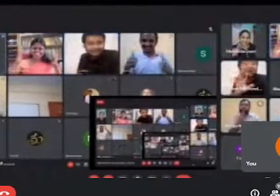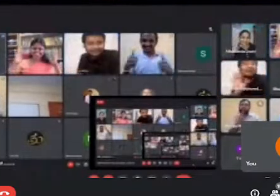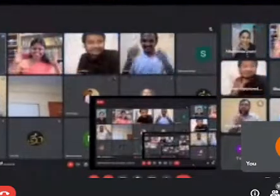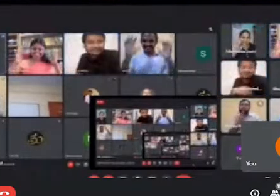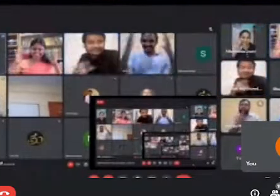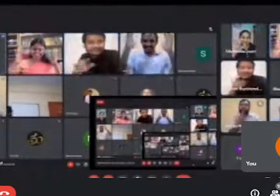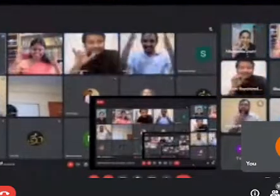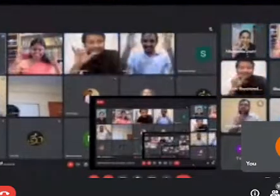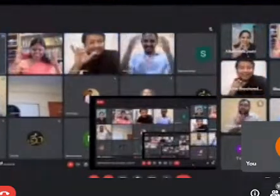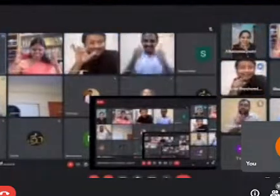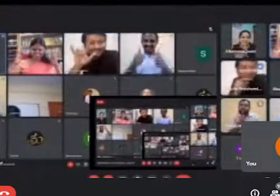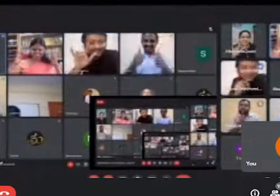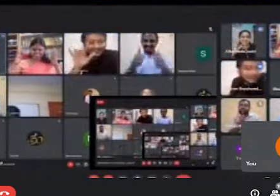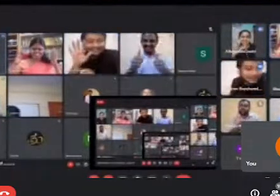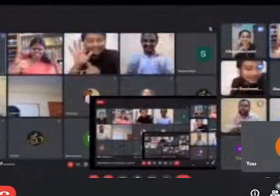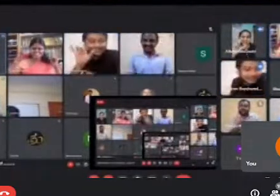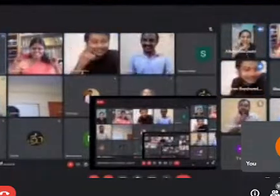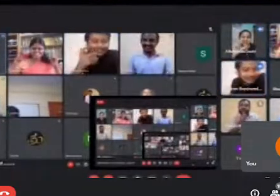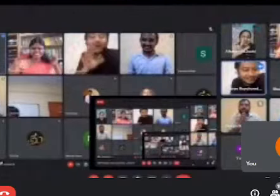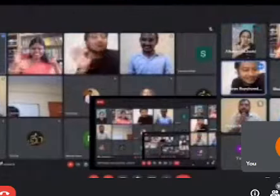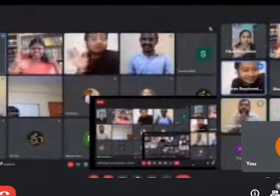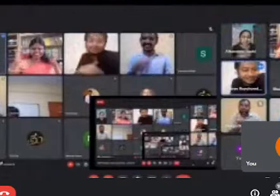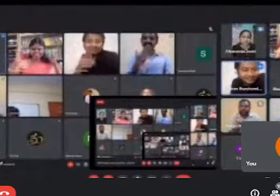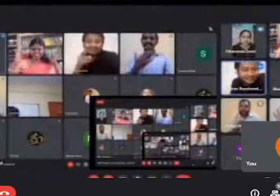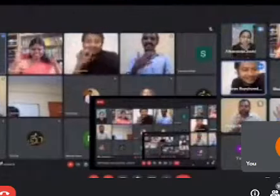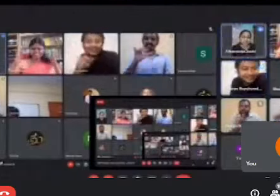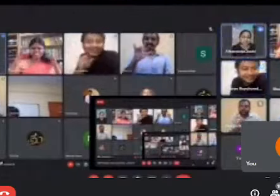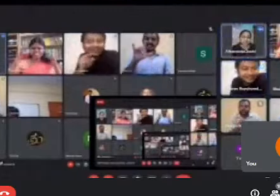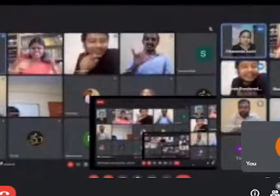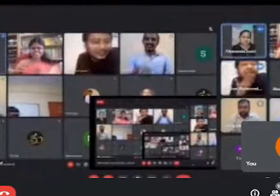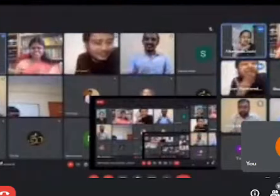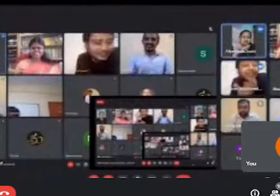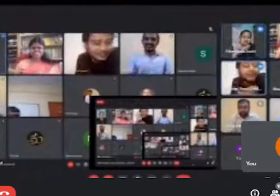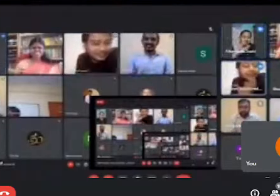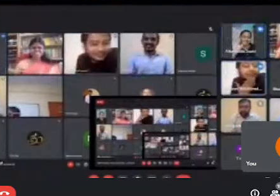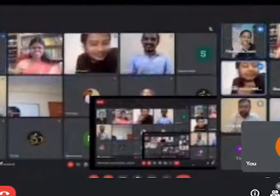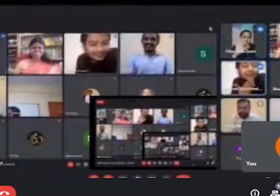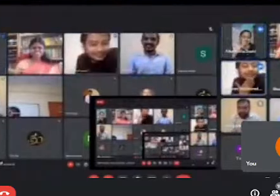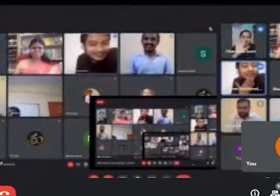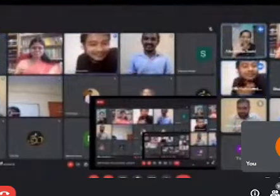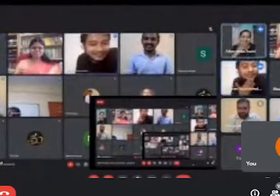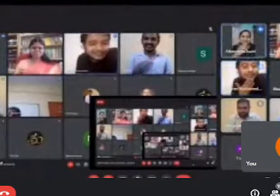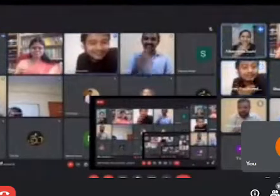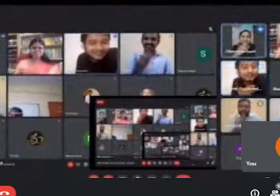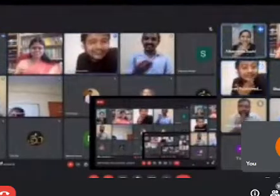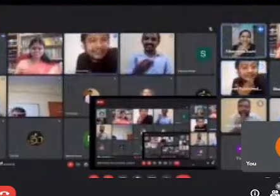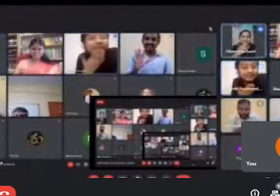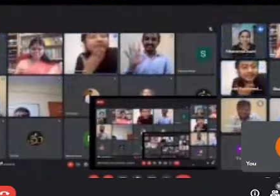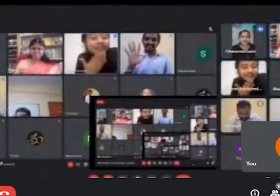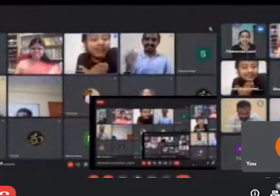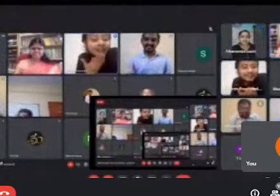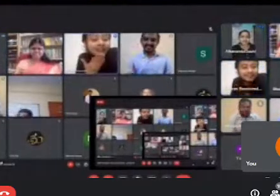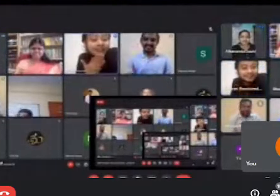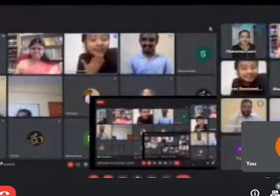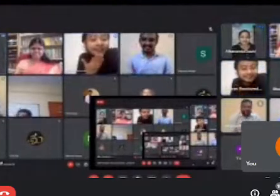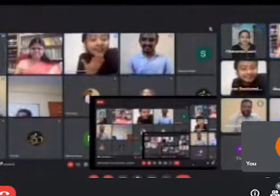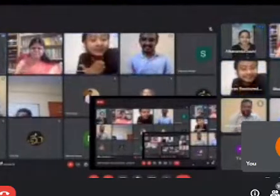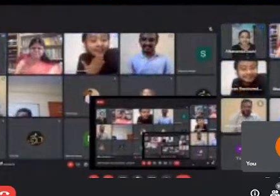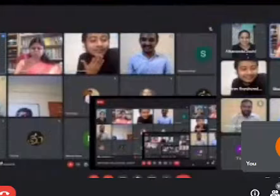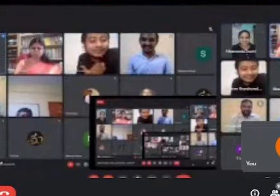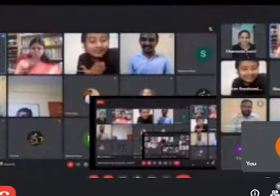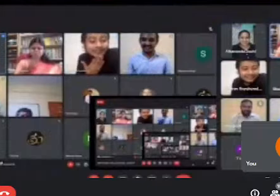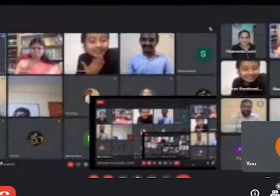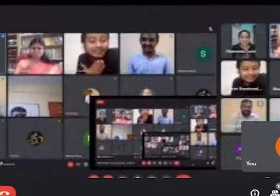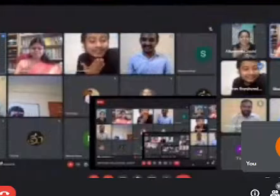Okay. And you can do this and this also. Is, I love you. Thank you. This is love you, and you. this is bye and thank you. How do you say I